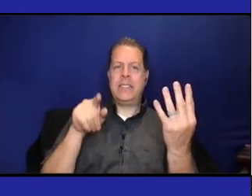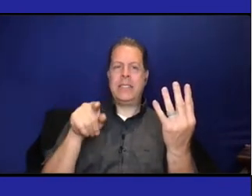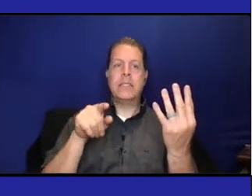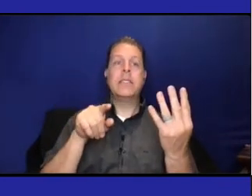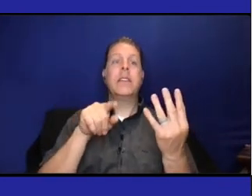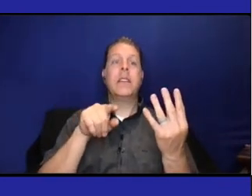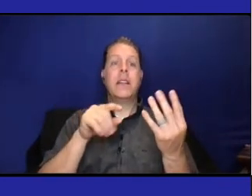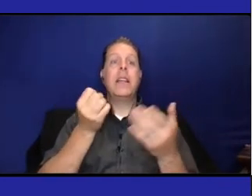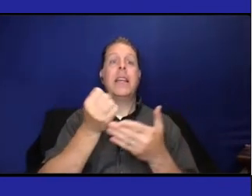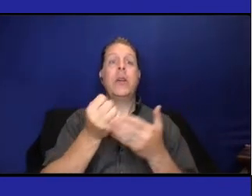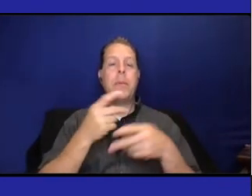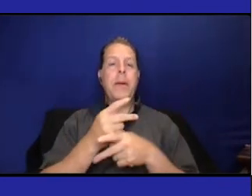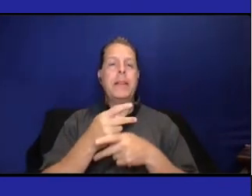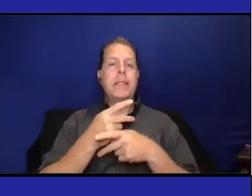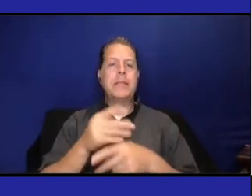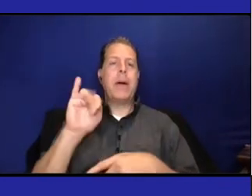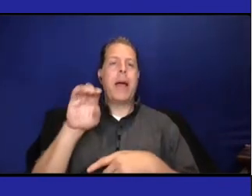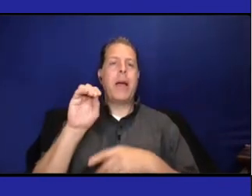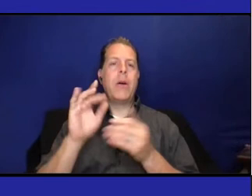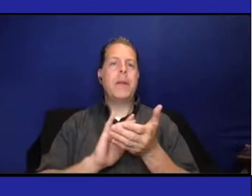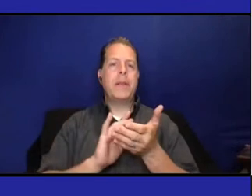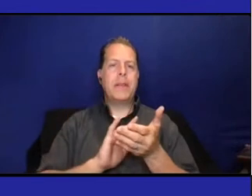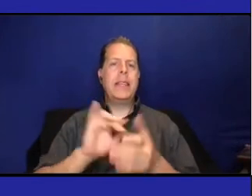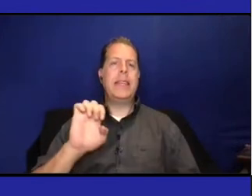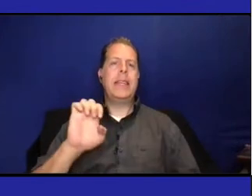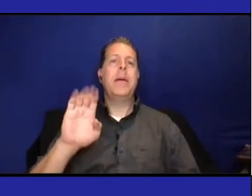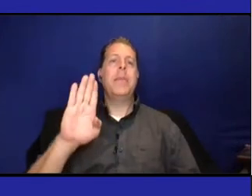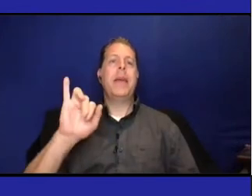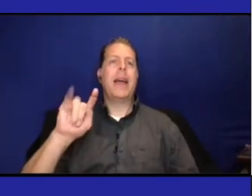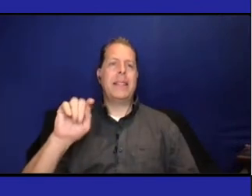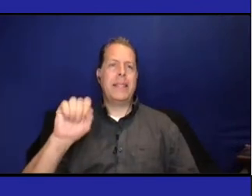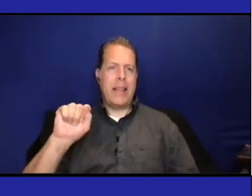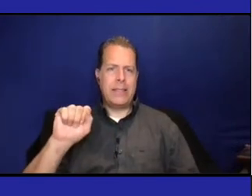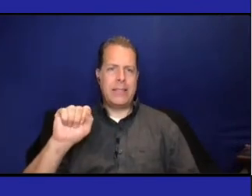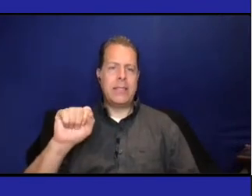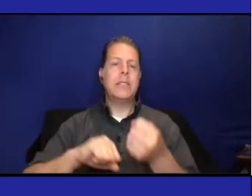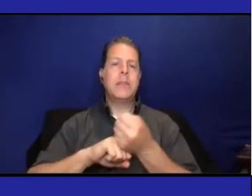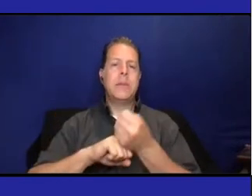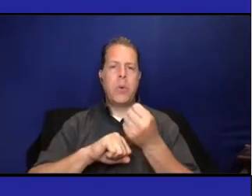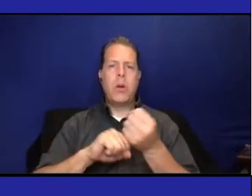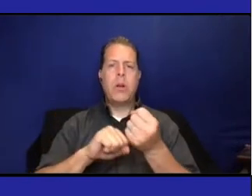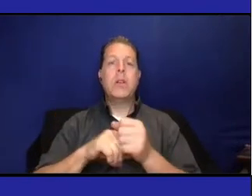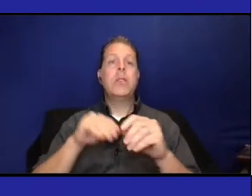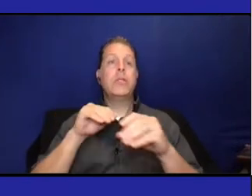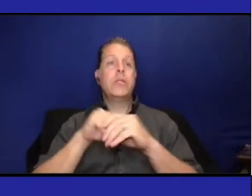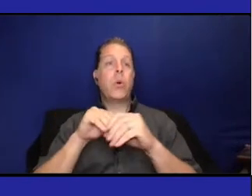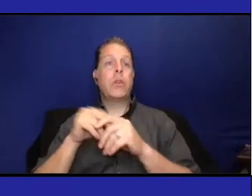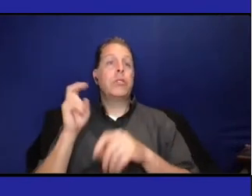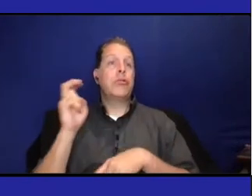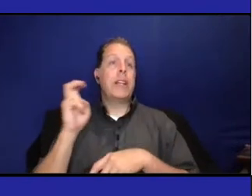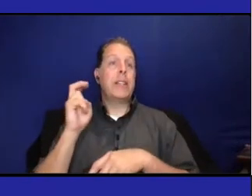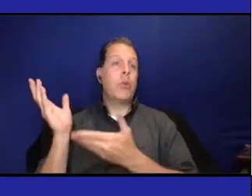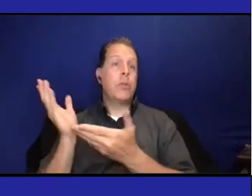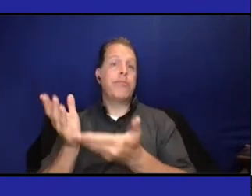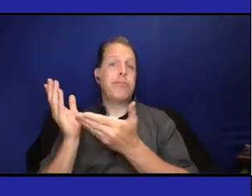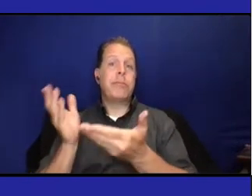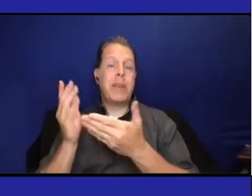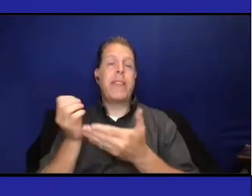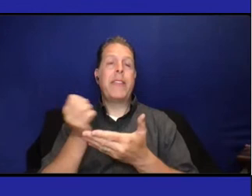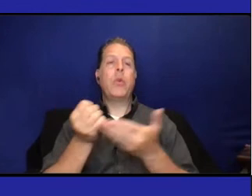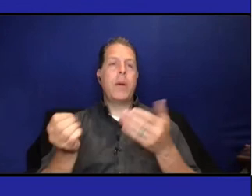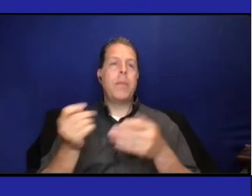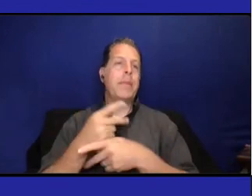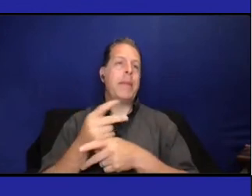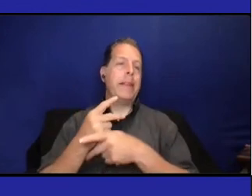you have biomedical EITS support, the storage and transport, and then the equipment maintenance.